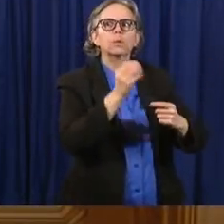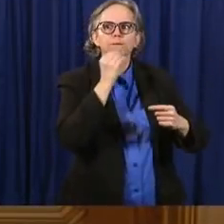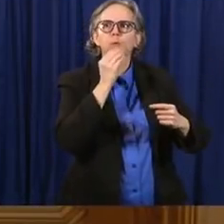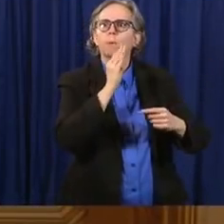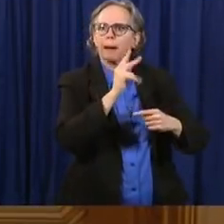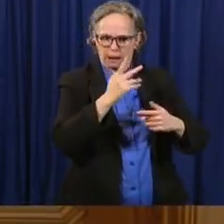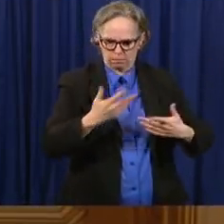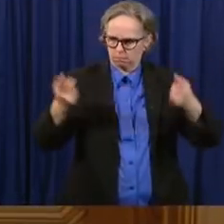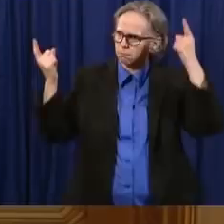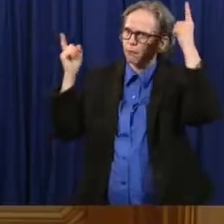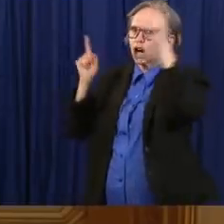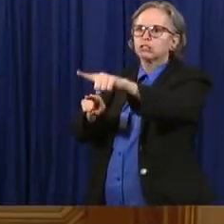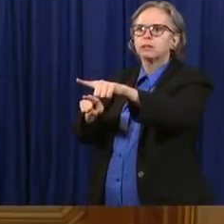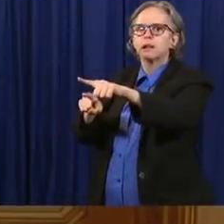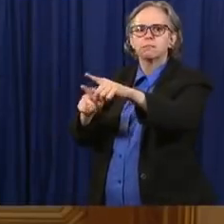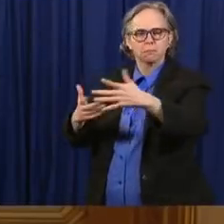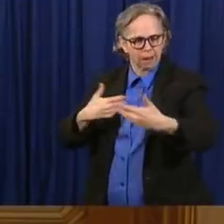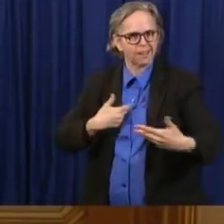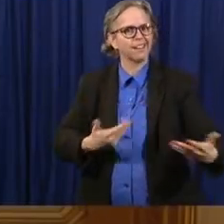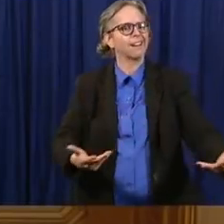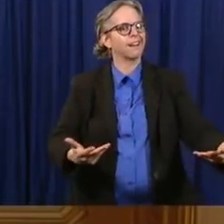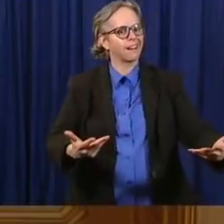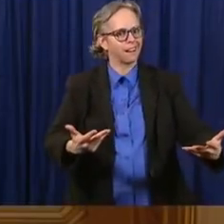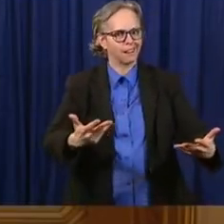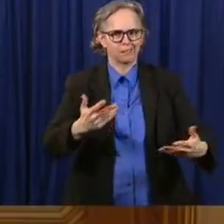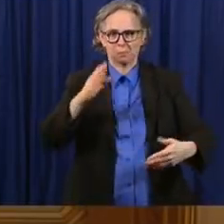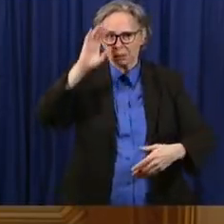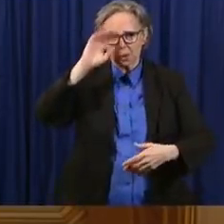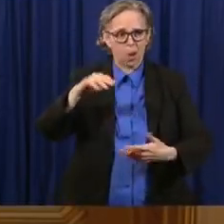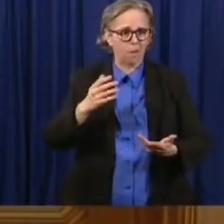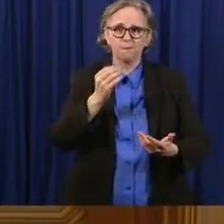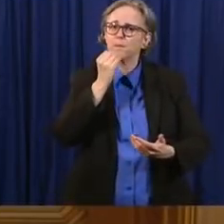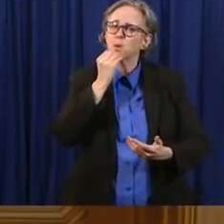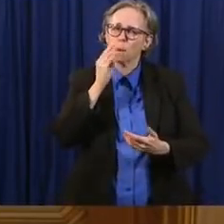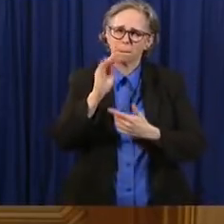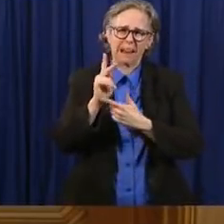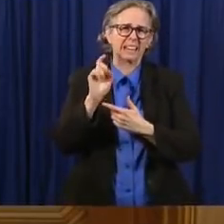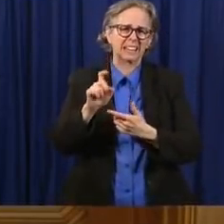money because they really are feeding a lot of people today. Thank you.